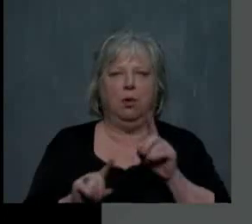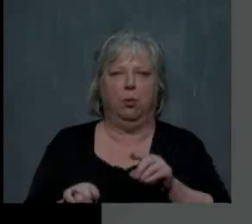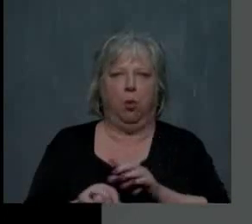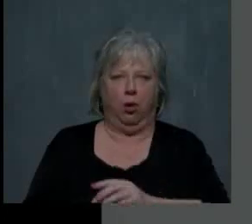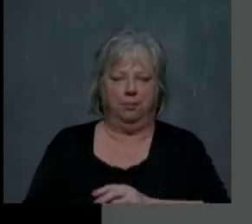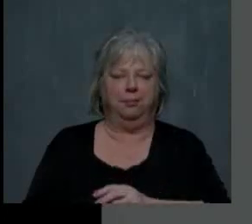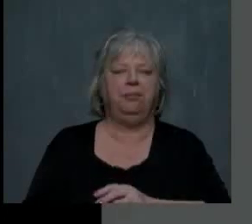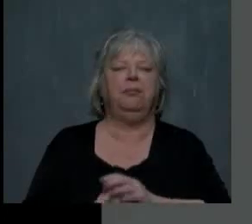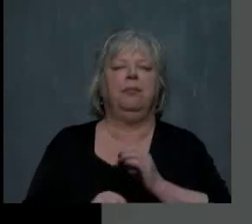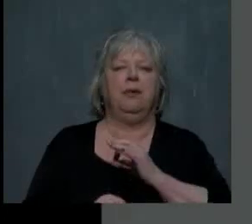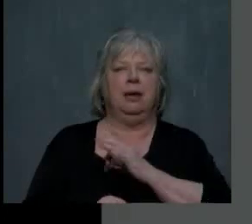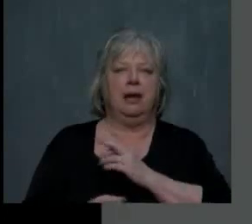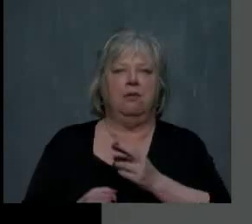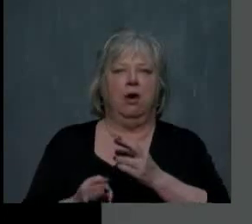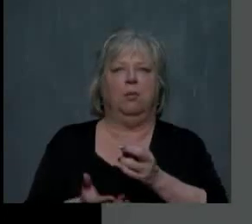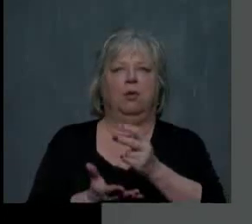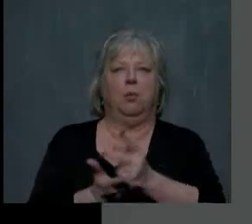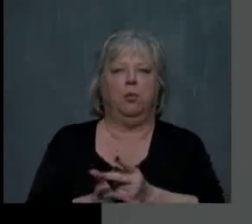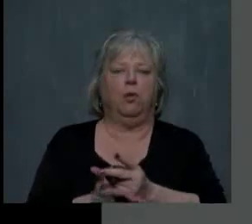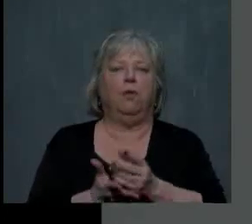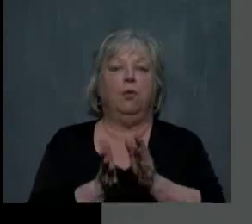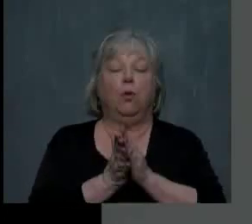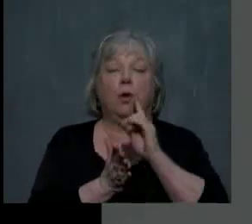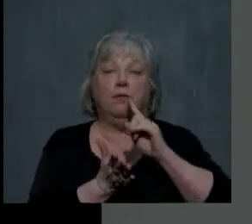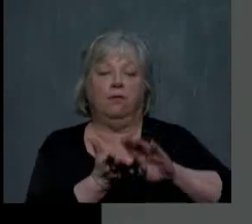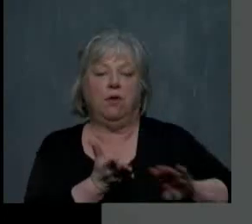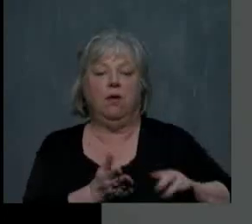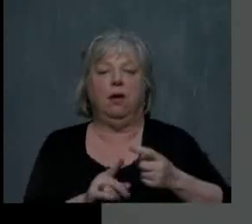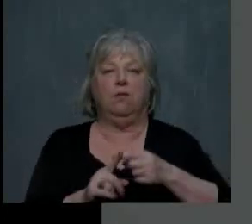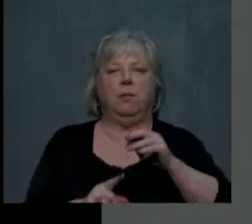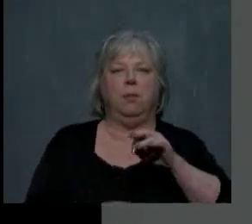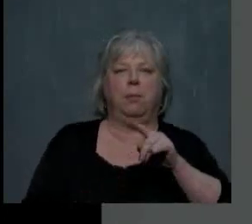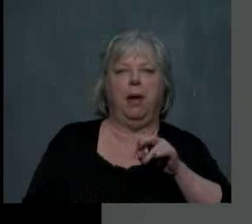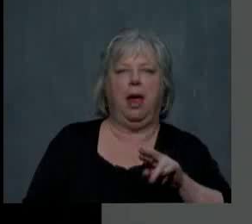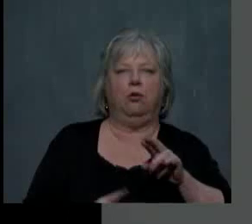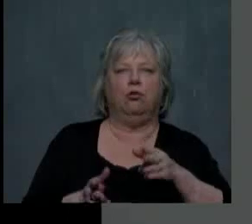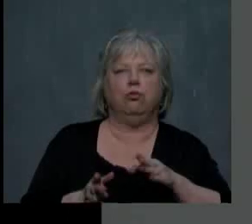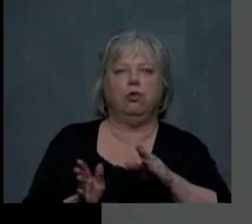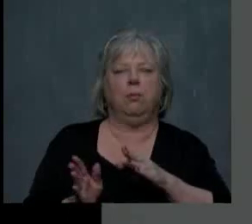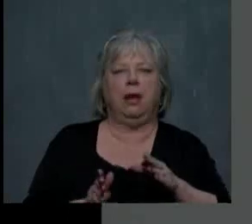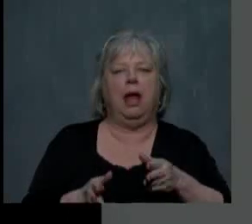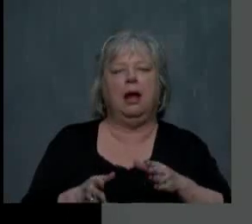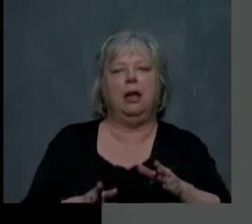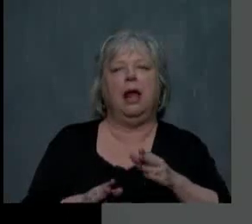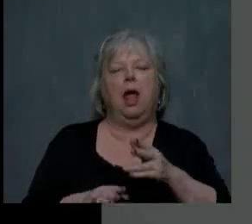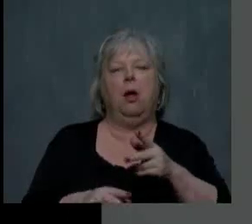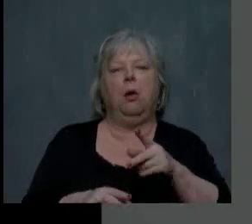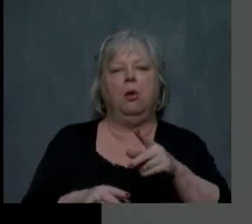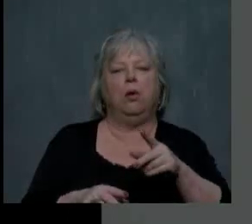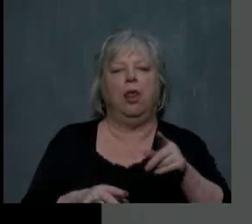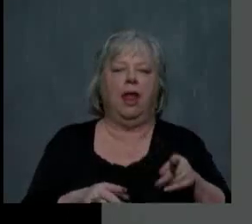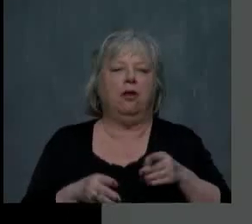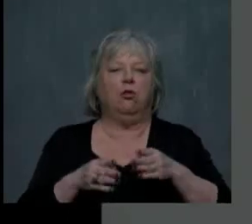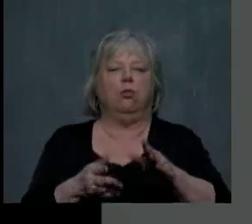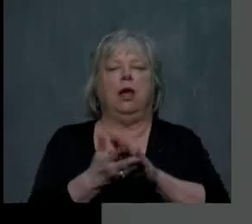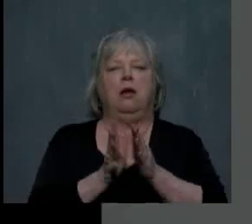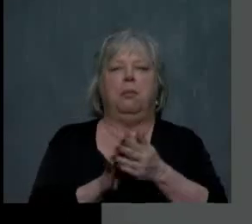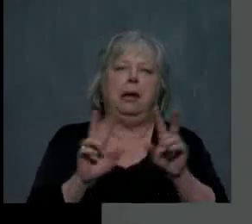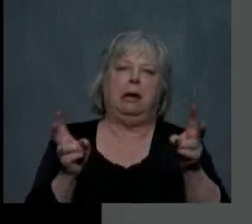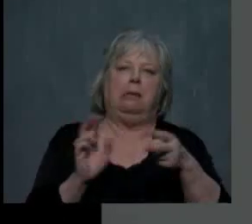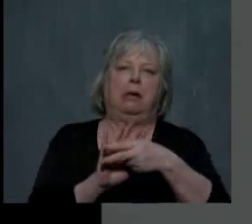report. Staff recommends approval of the variance request from the master street plan to allow Parkside Drive to be classified as a local